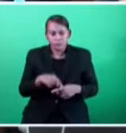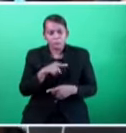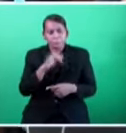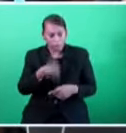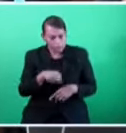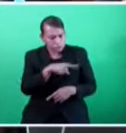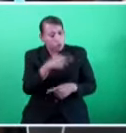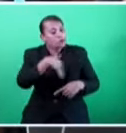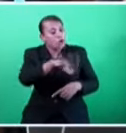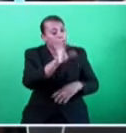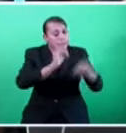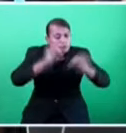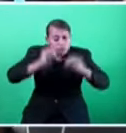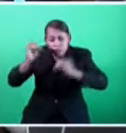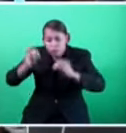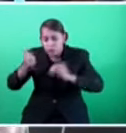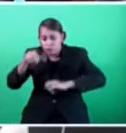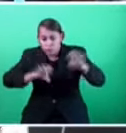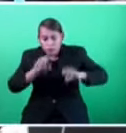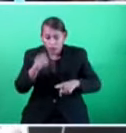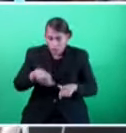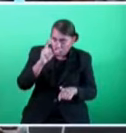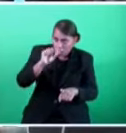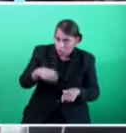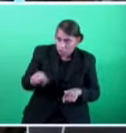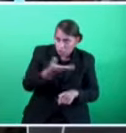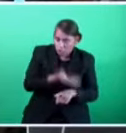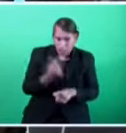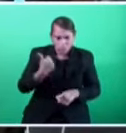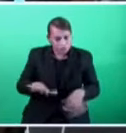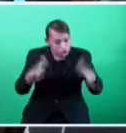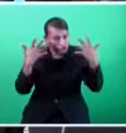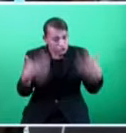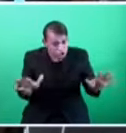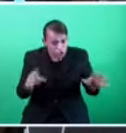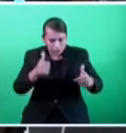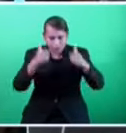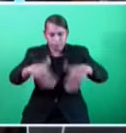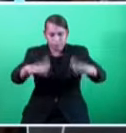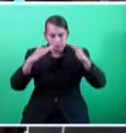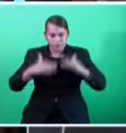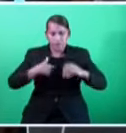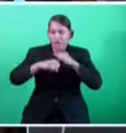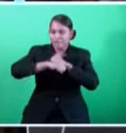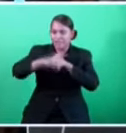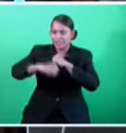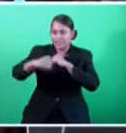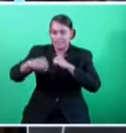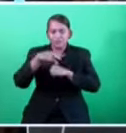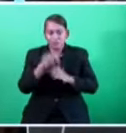tell us, whether we can do that. Once that was done, as the Speaker said, we then advertised these 136 waterways,